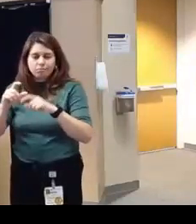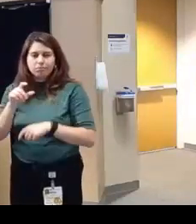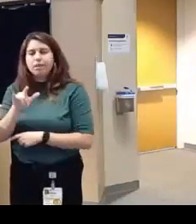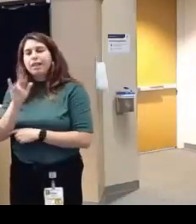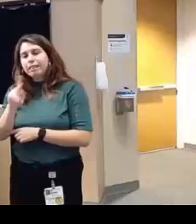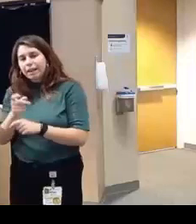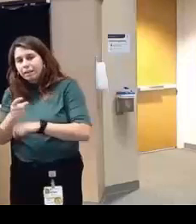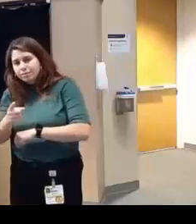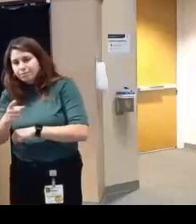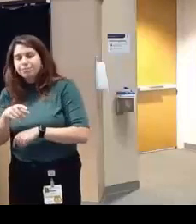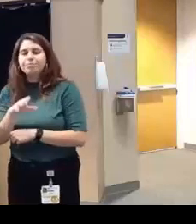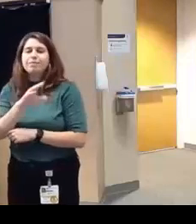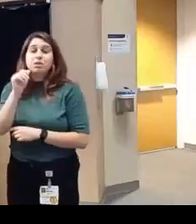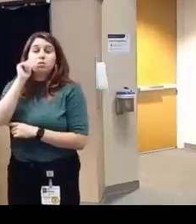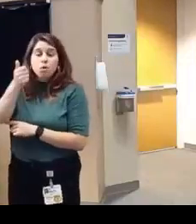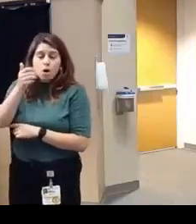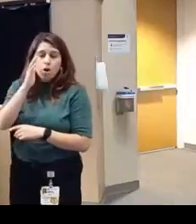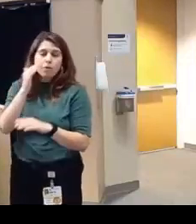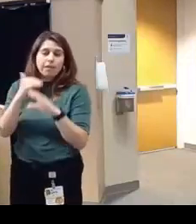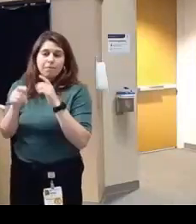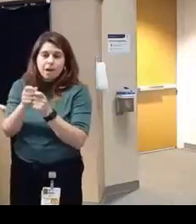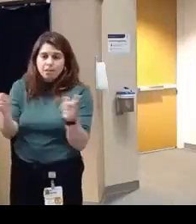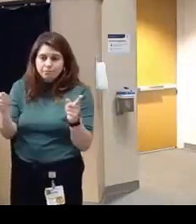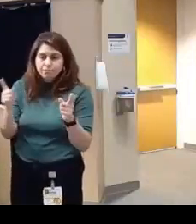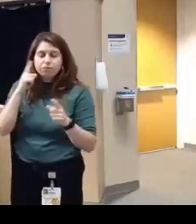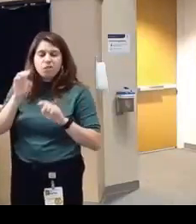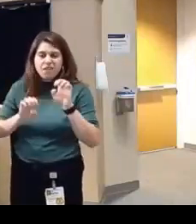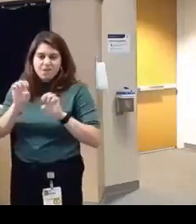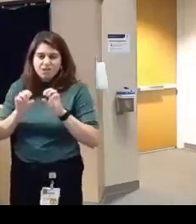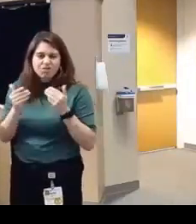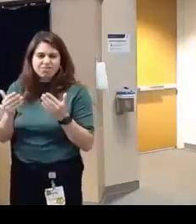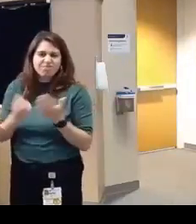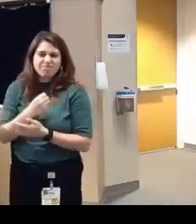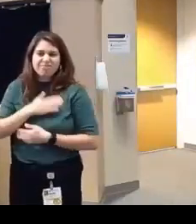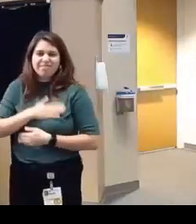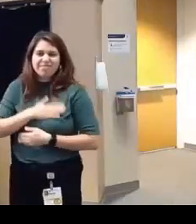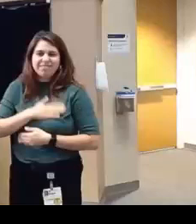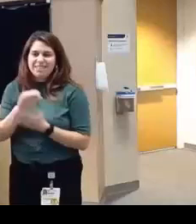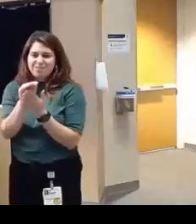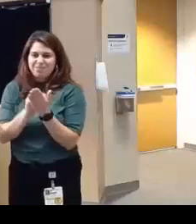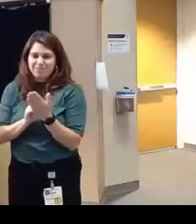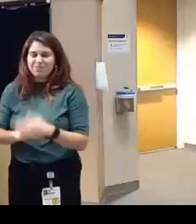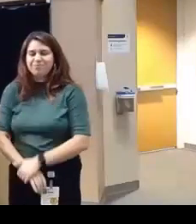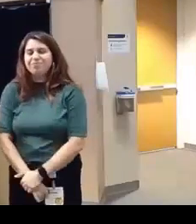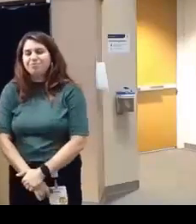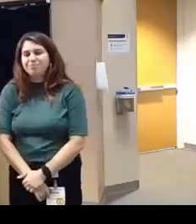link also, and then tomorrow an email will come out with the link again. So please fill it out when you